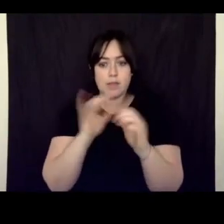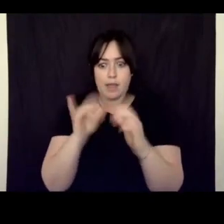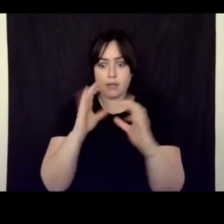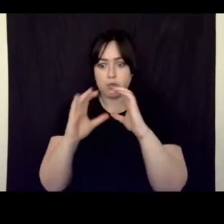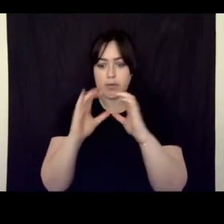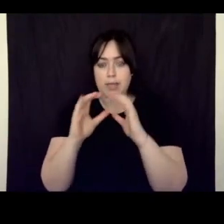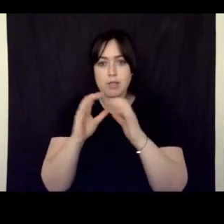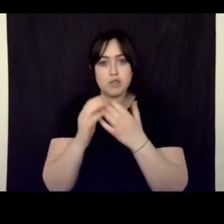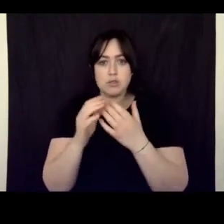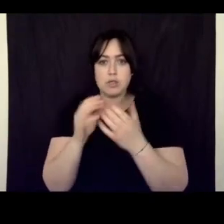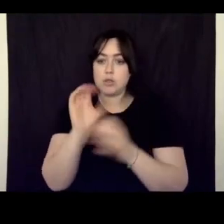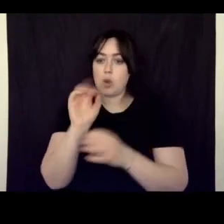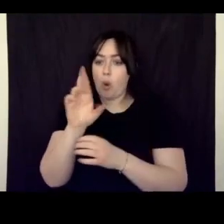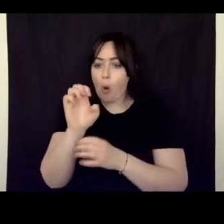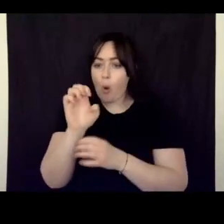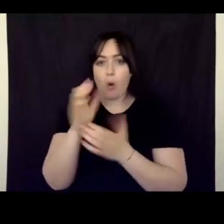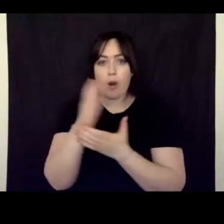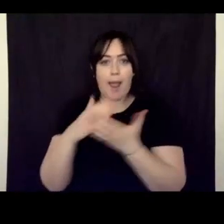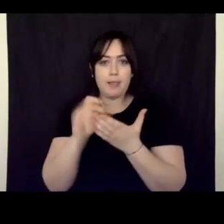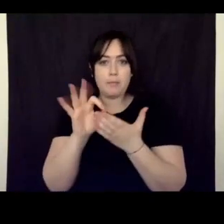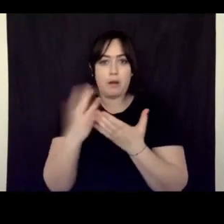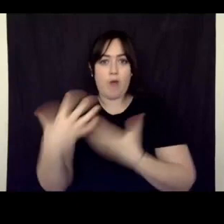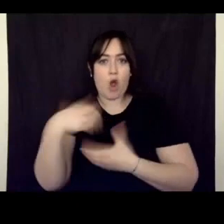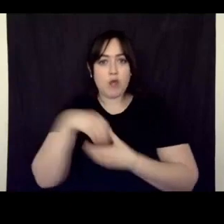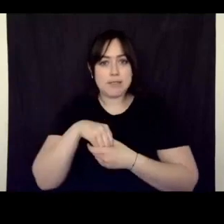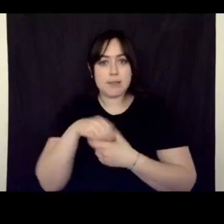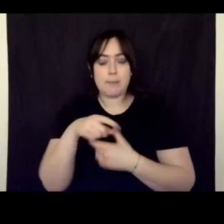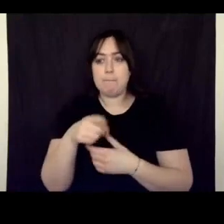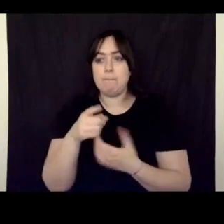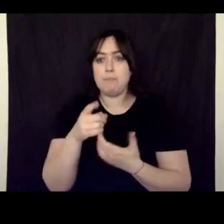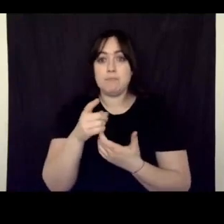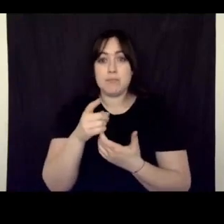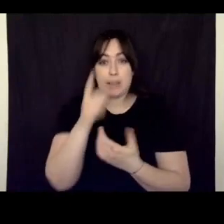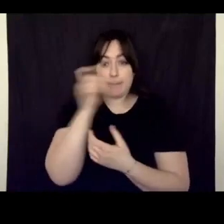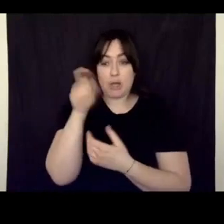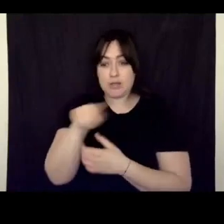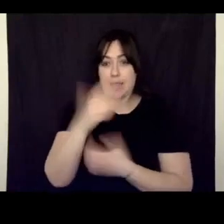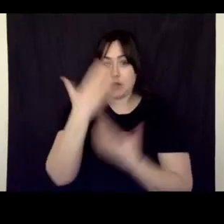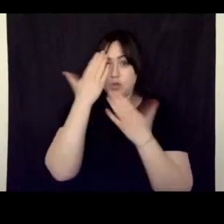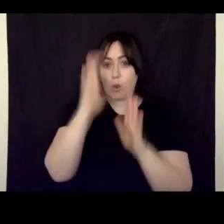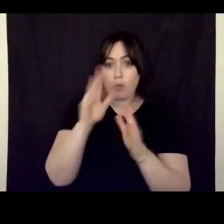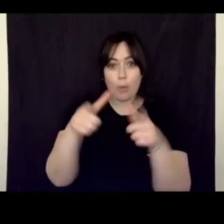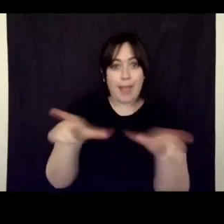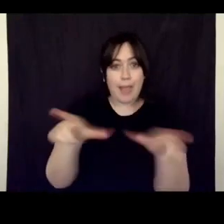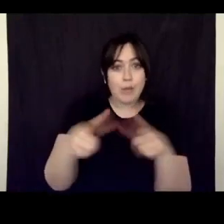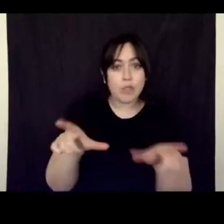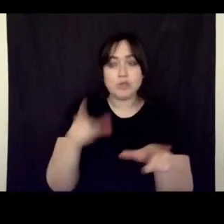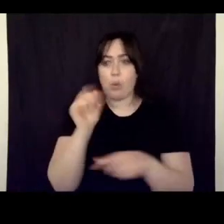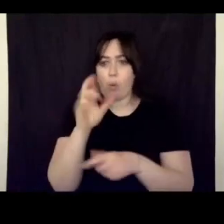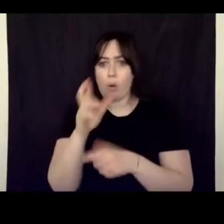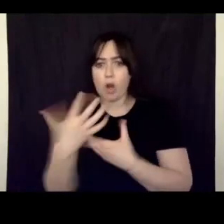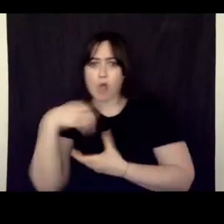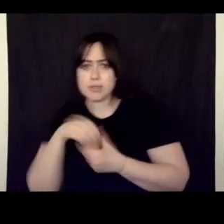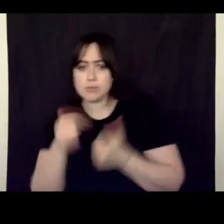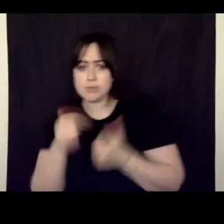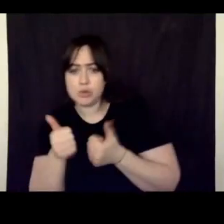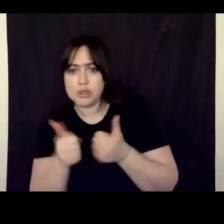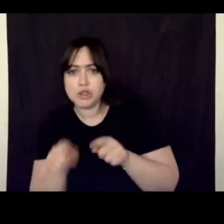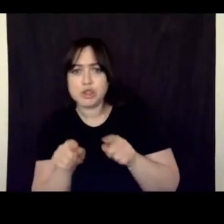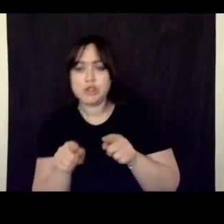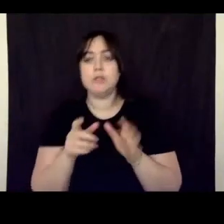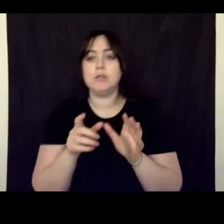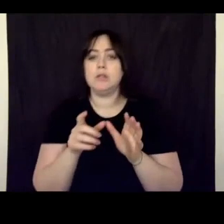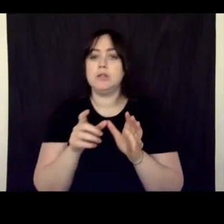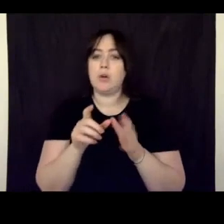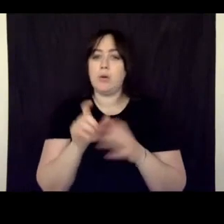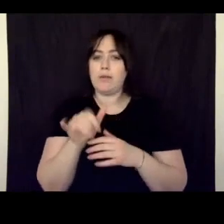if they're autistic. These are things we really need to look at, all again with the idea of keeping children in school. And I